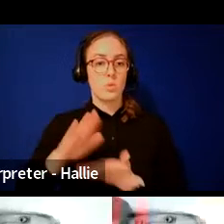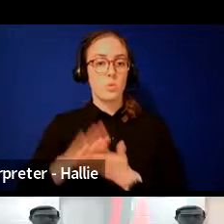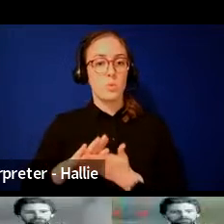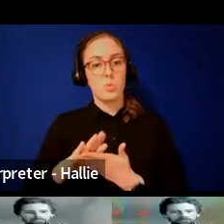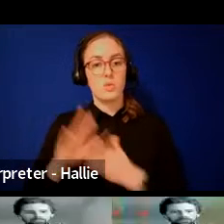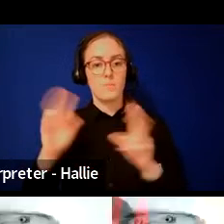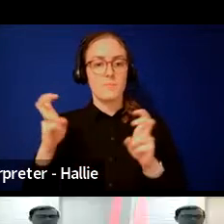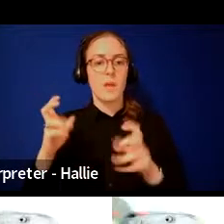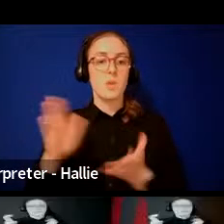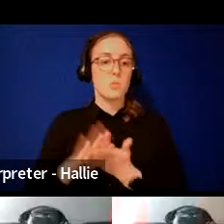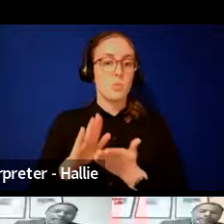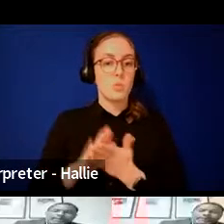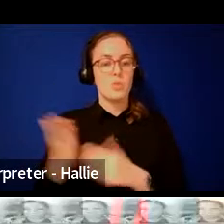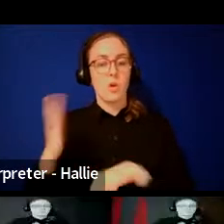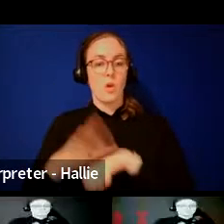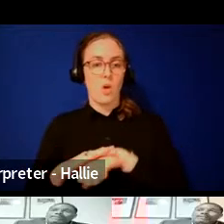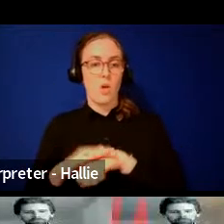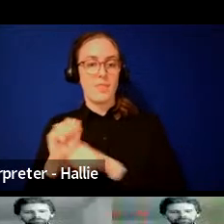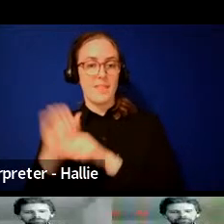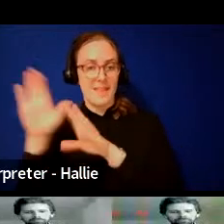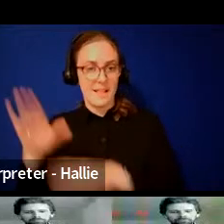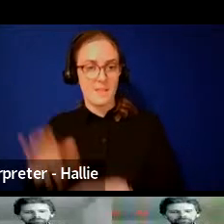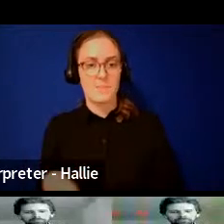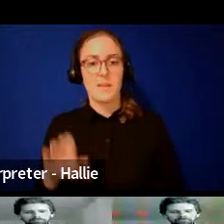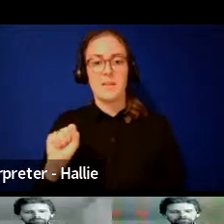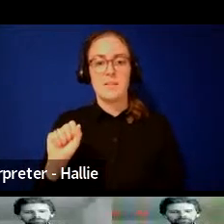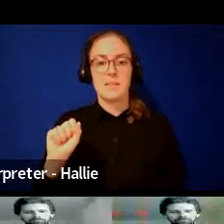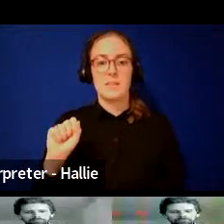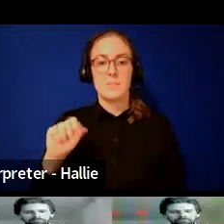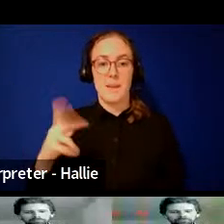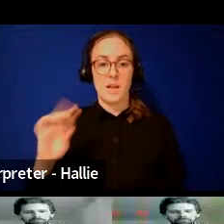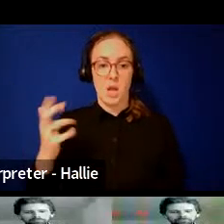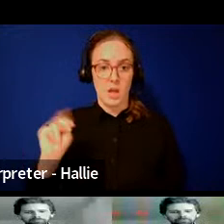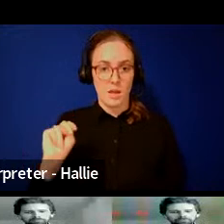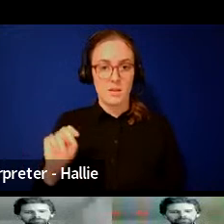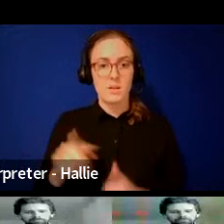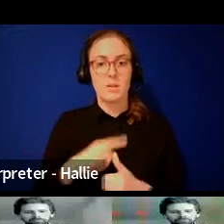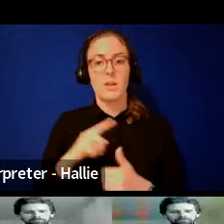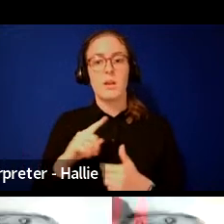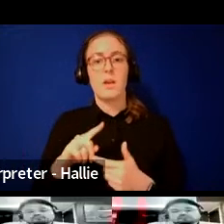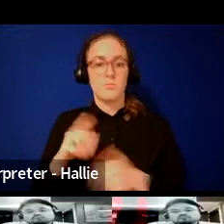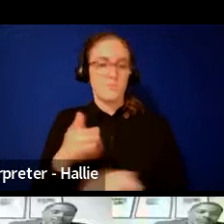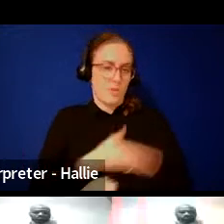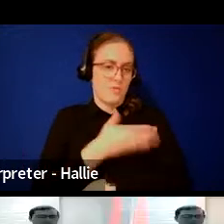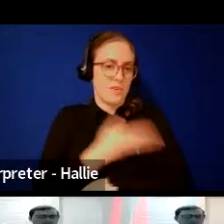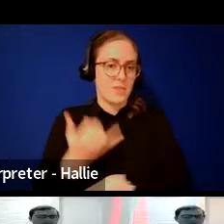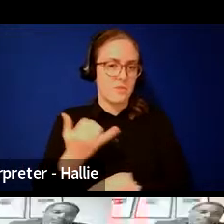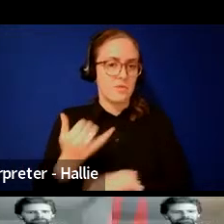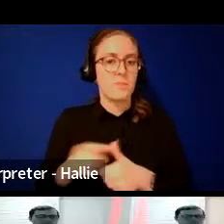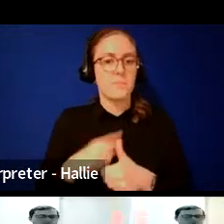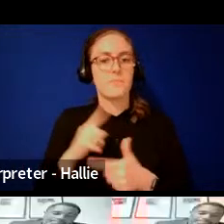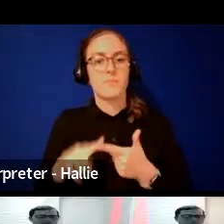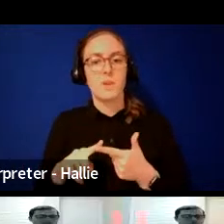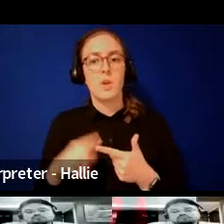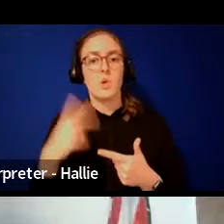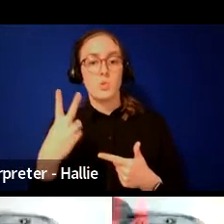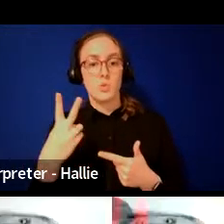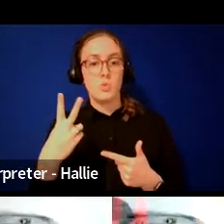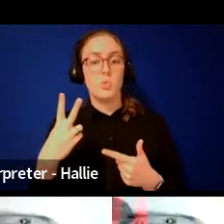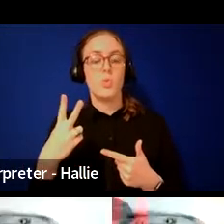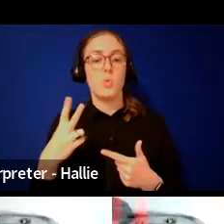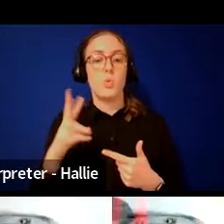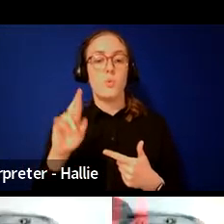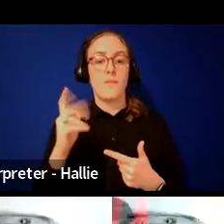hill, which consists of Spingarn that's going under renovation, Two Rivers 1